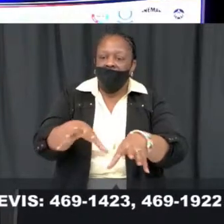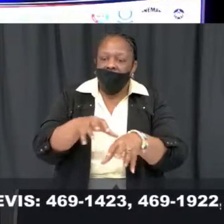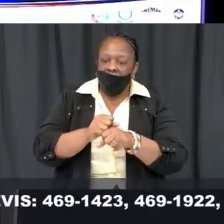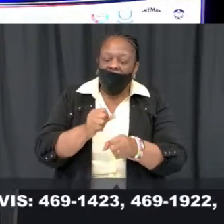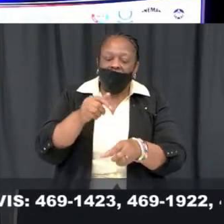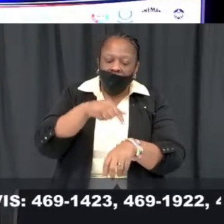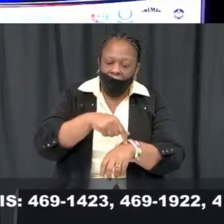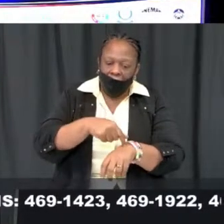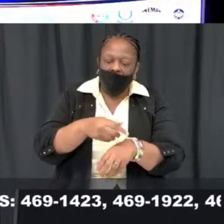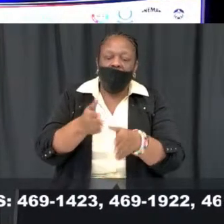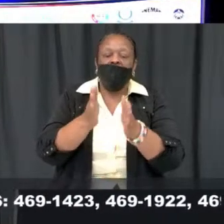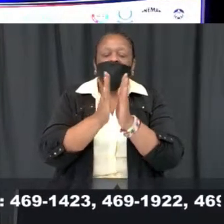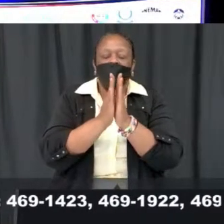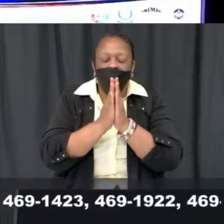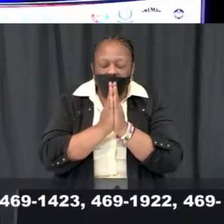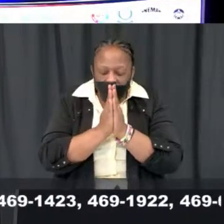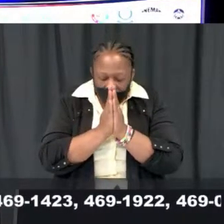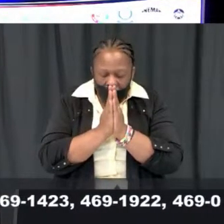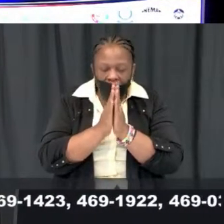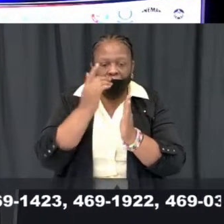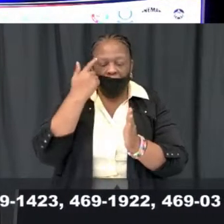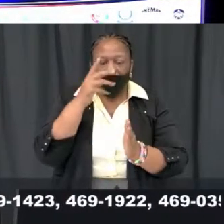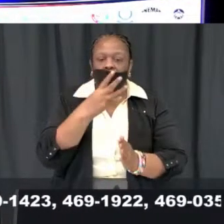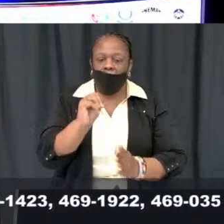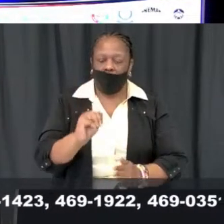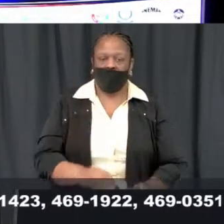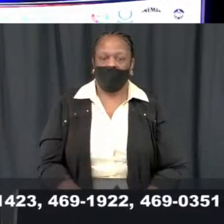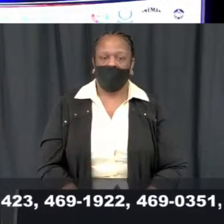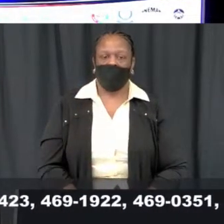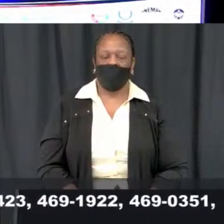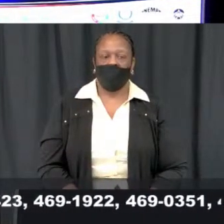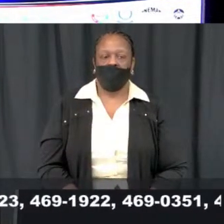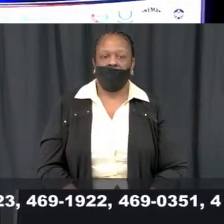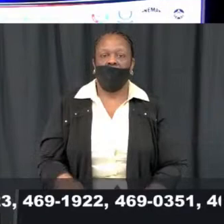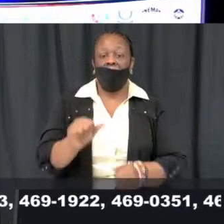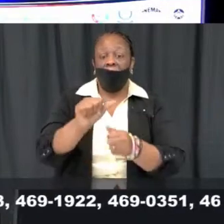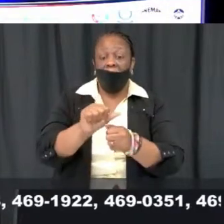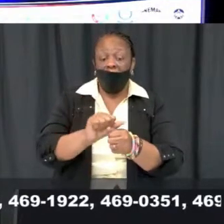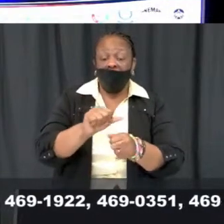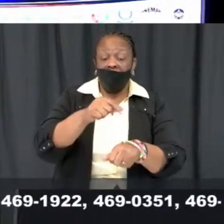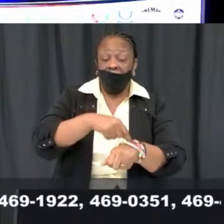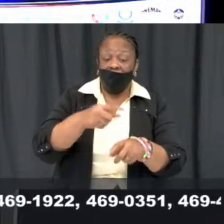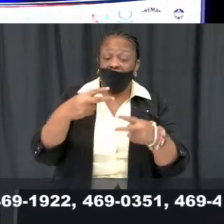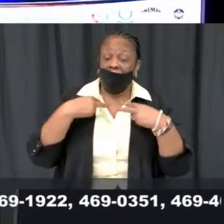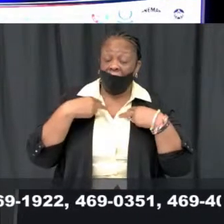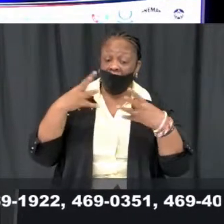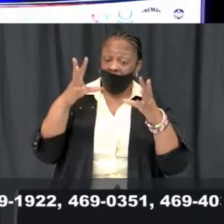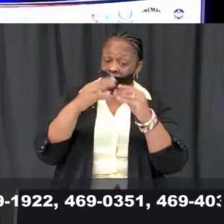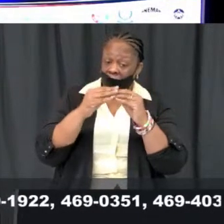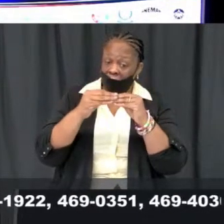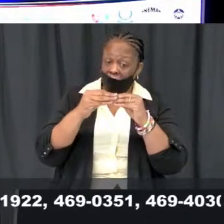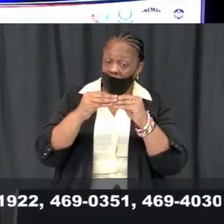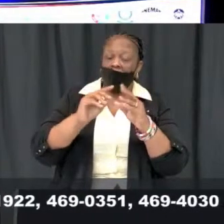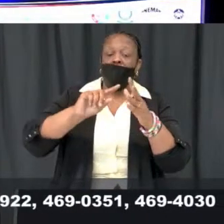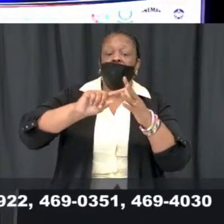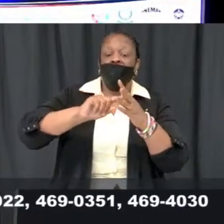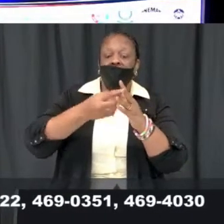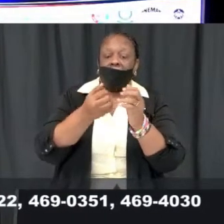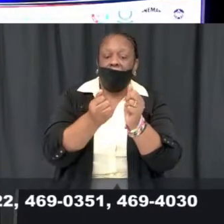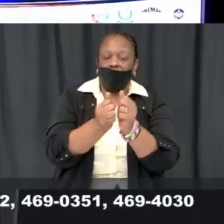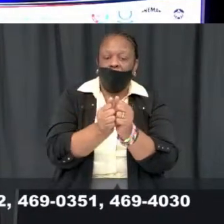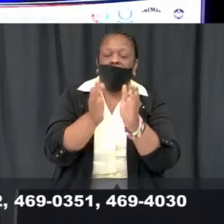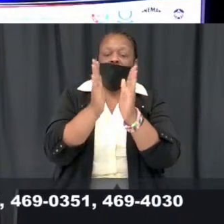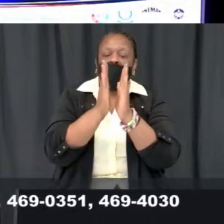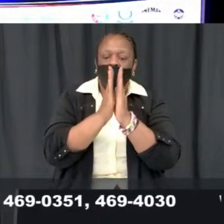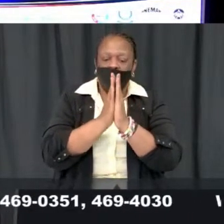Every time we start a task force meeting, what we do is pray. We don't start a meeting without